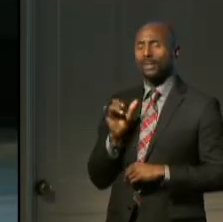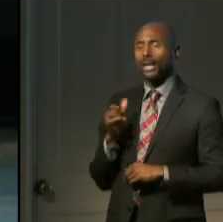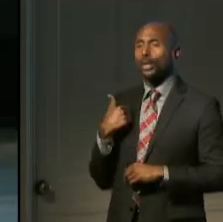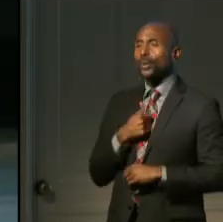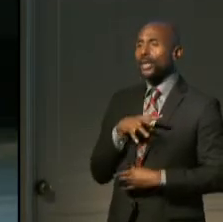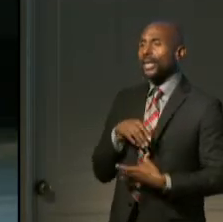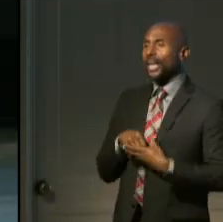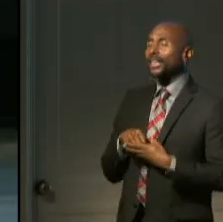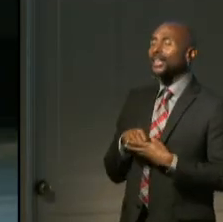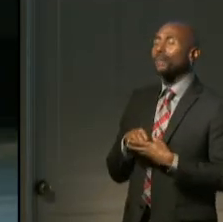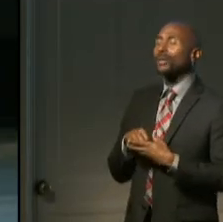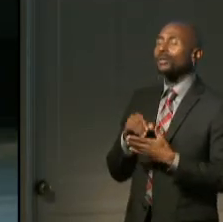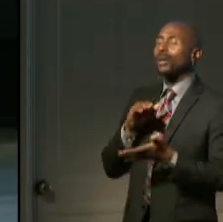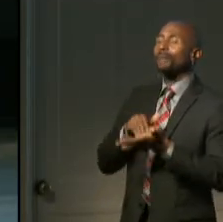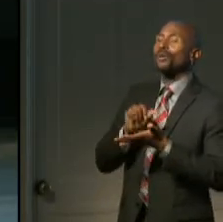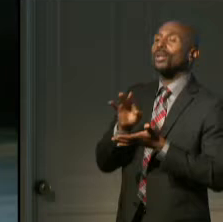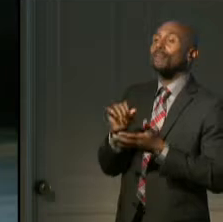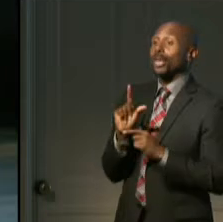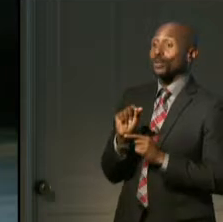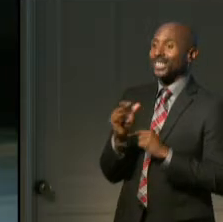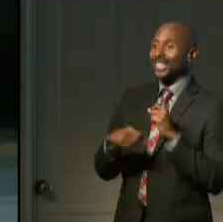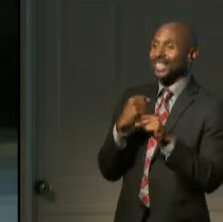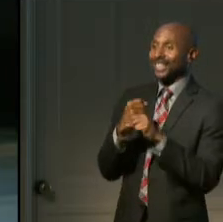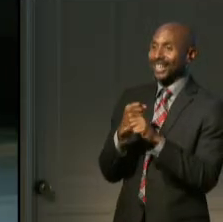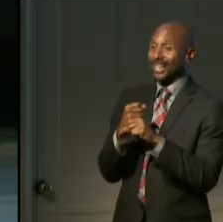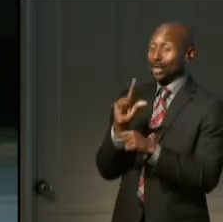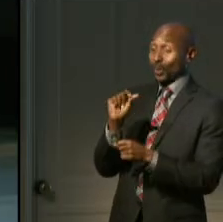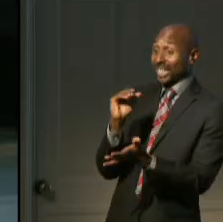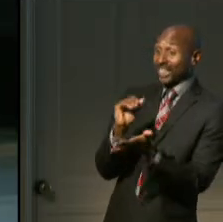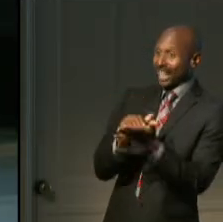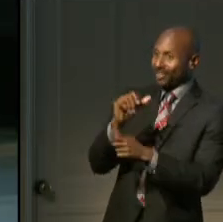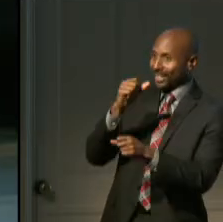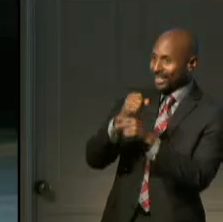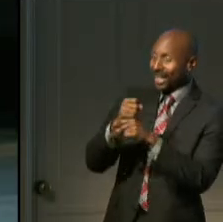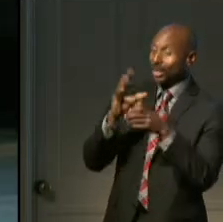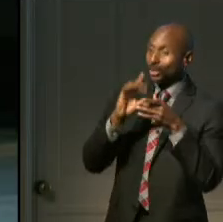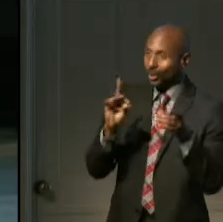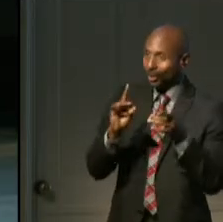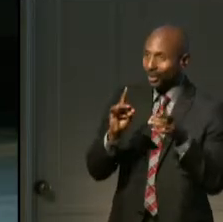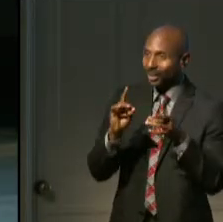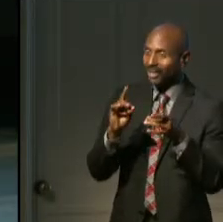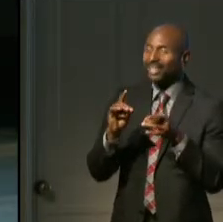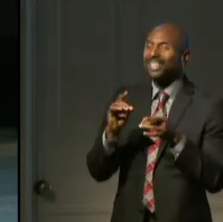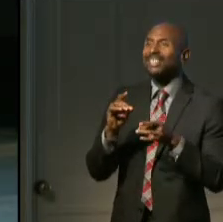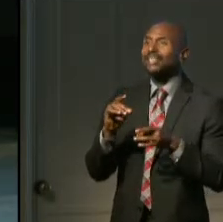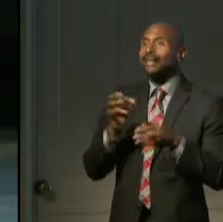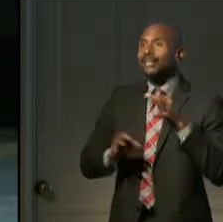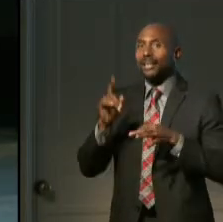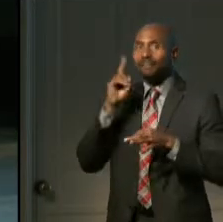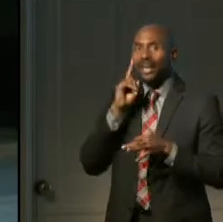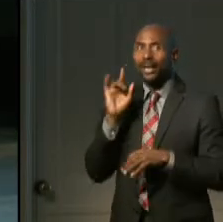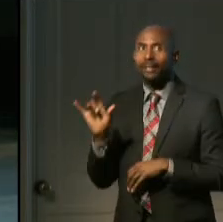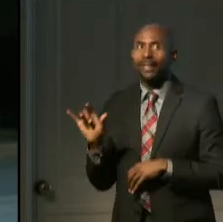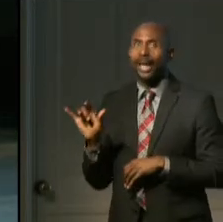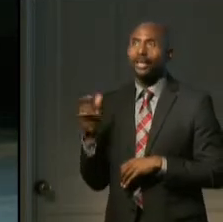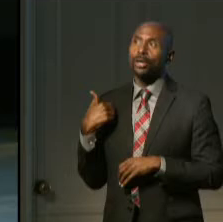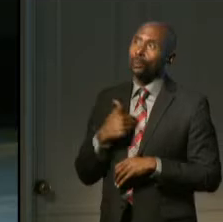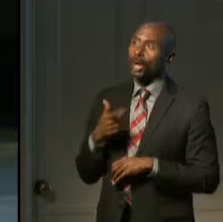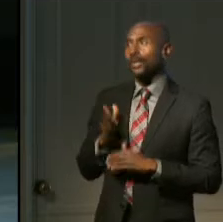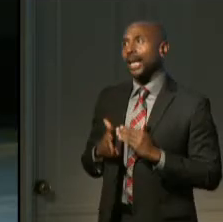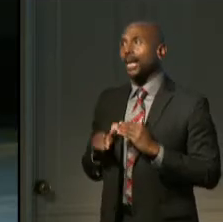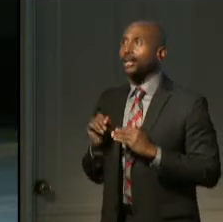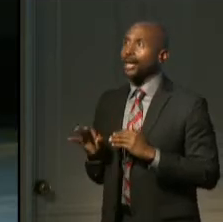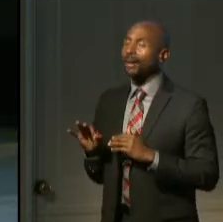of a 20,000-year story instead of at the end of a 10,000-year story. And in some ways, that's what we're all doing. If we all thought we were at the